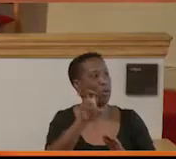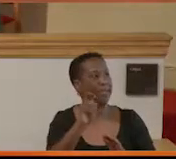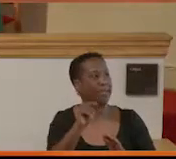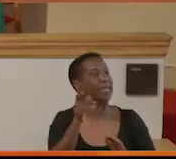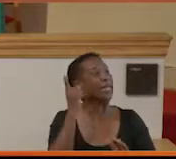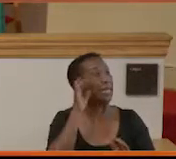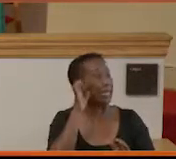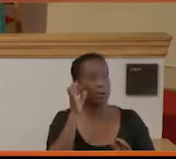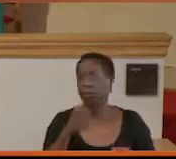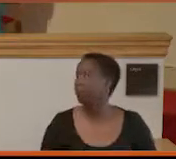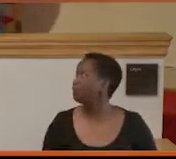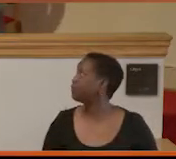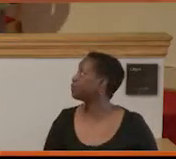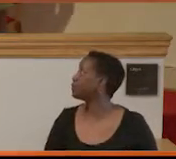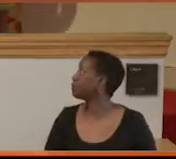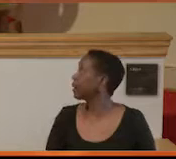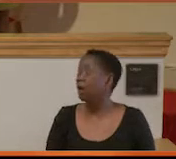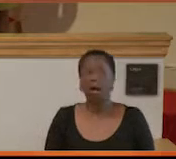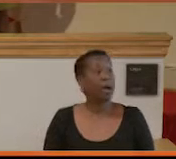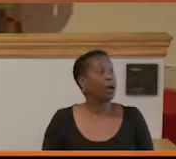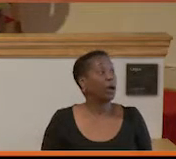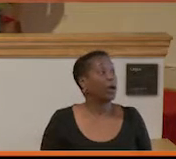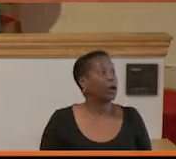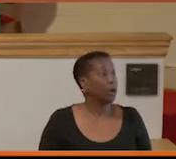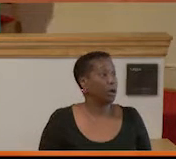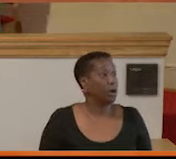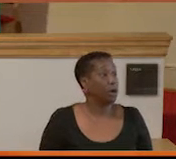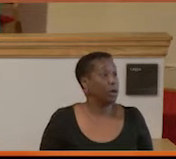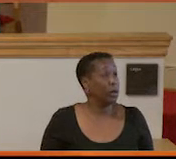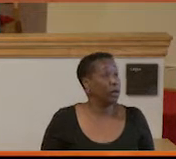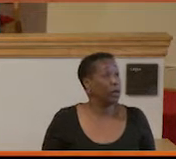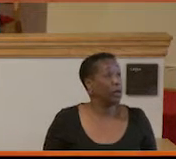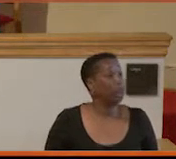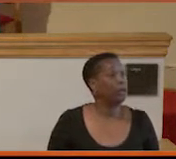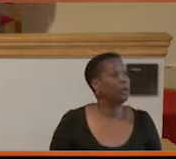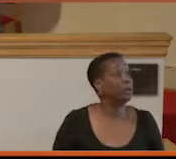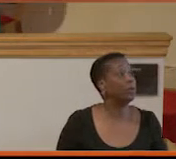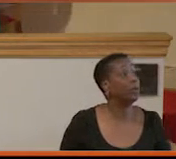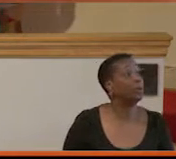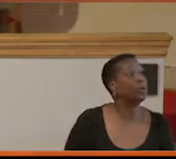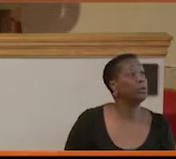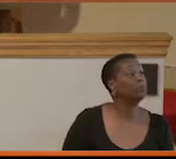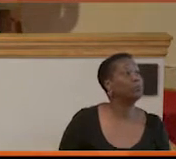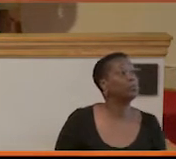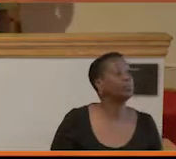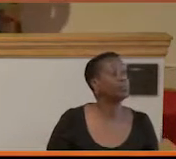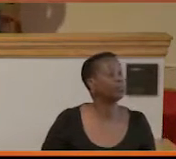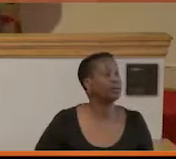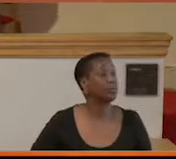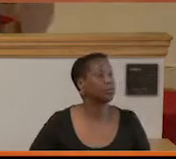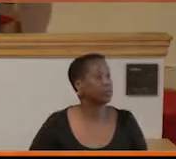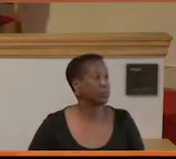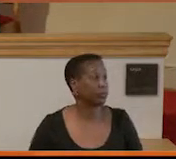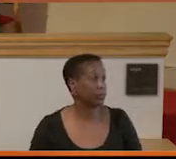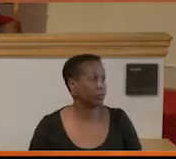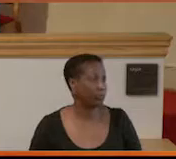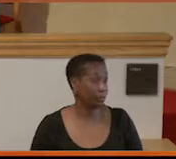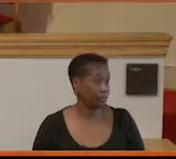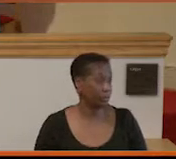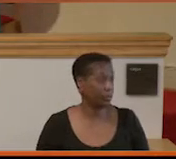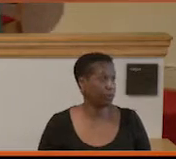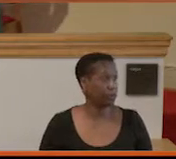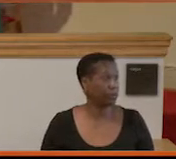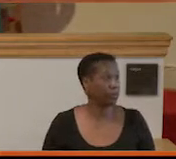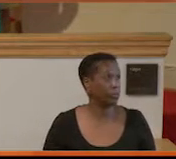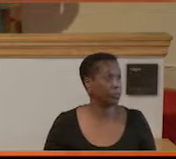lesson. Paul, an apostle of Christ Jesus by the will of God, and Timothy, our brother, to the church of